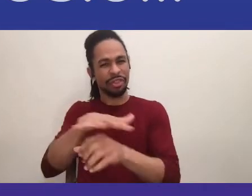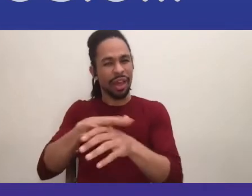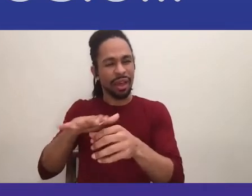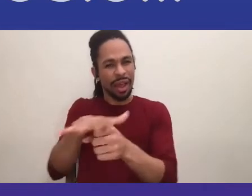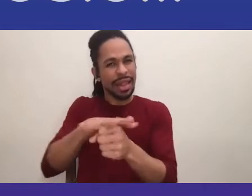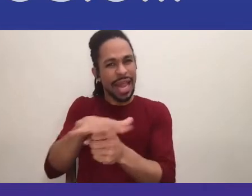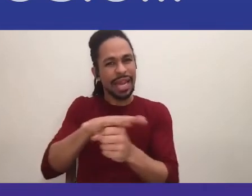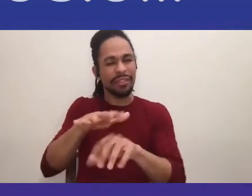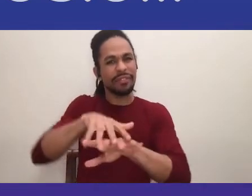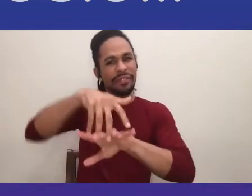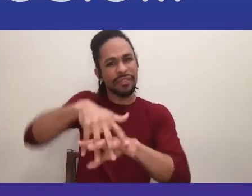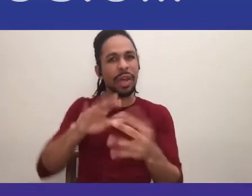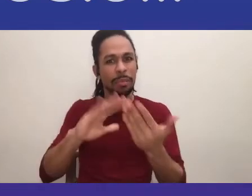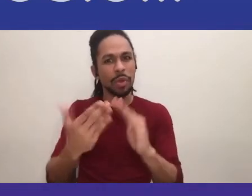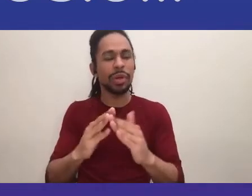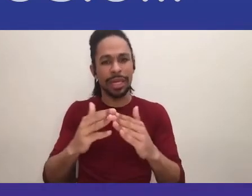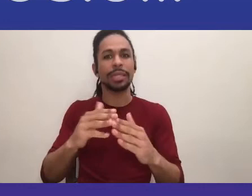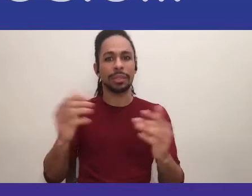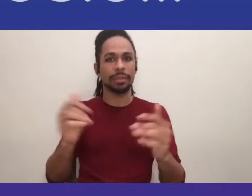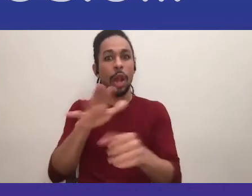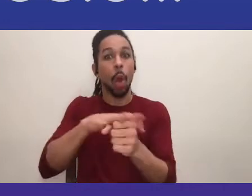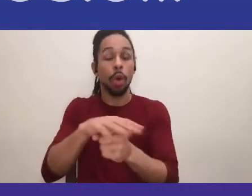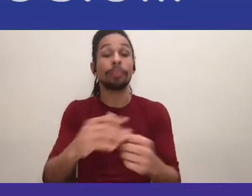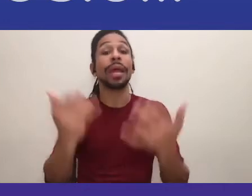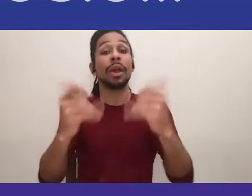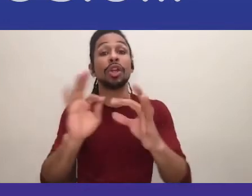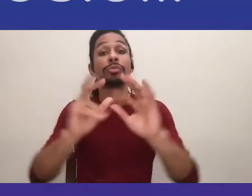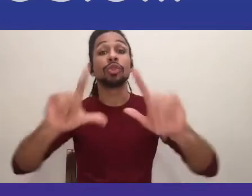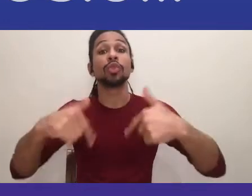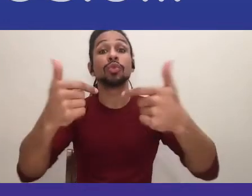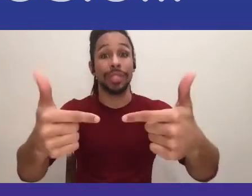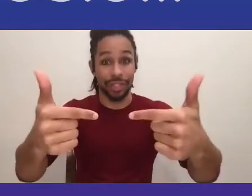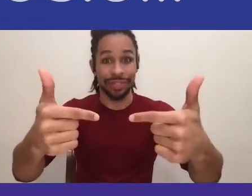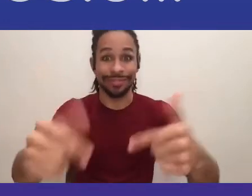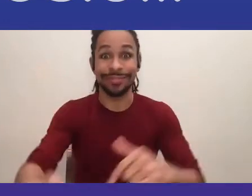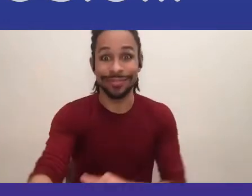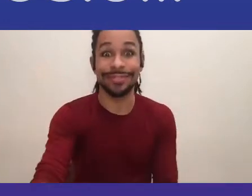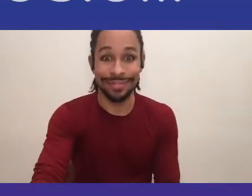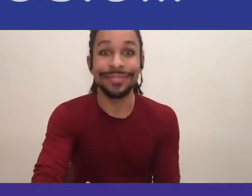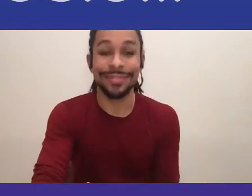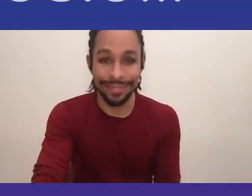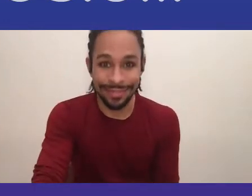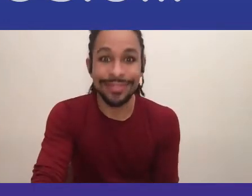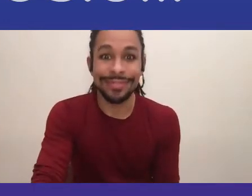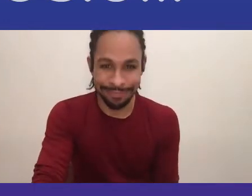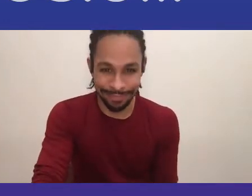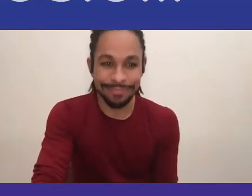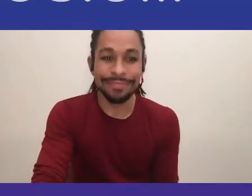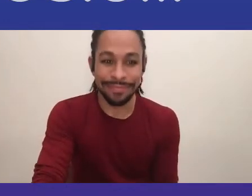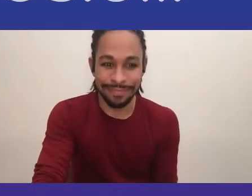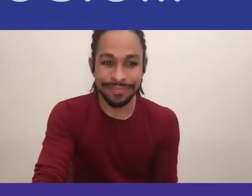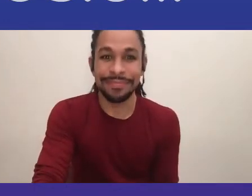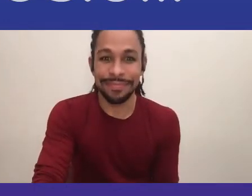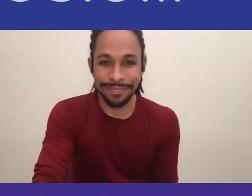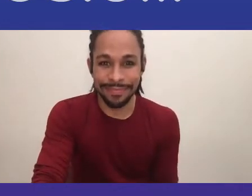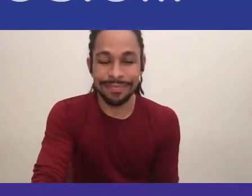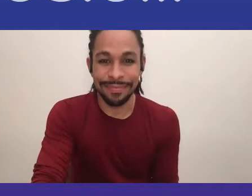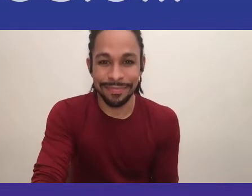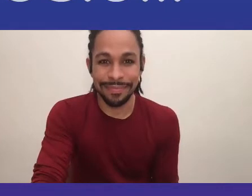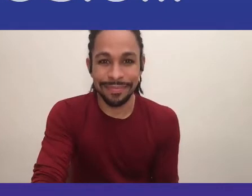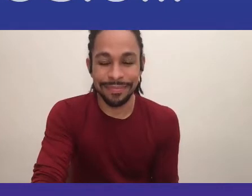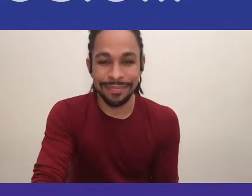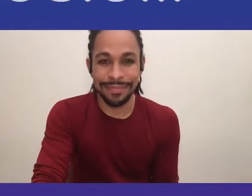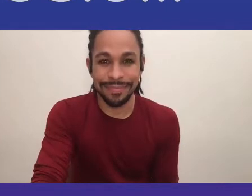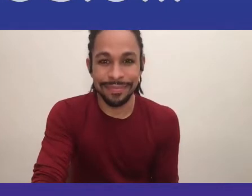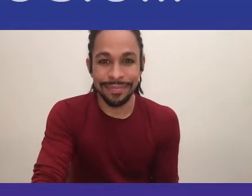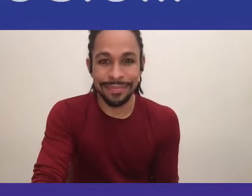And the super last thing I'll say is to be thinking about what communities of color are invisibilized all the time. And oftentimes there's a litany of Asian,